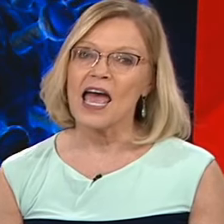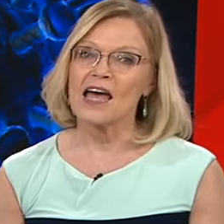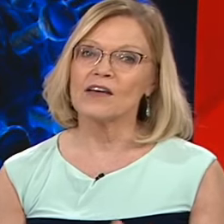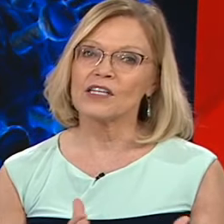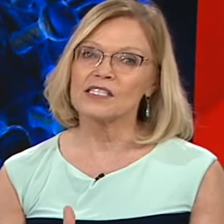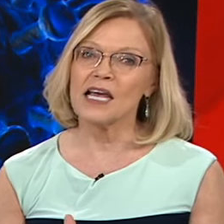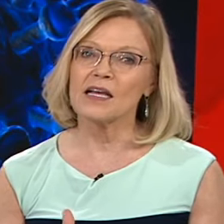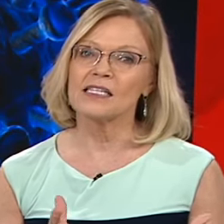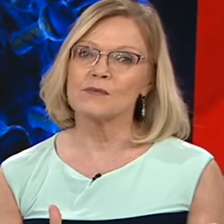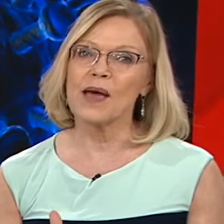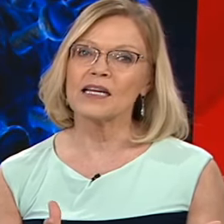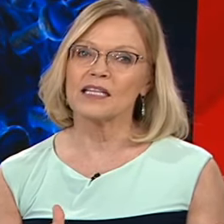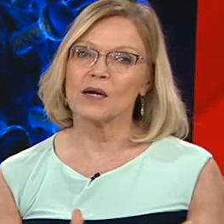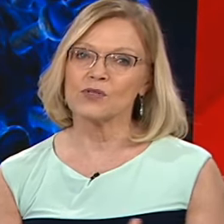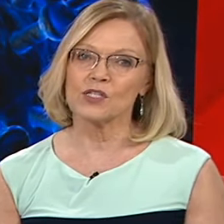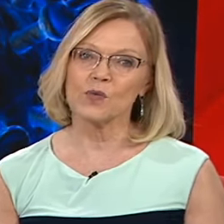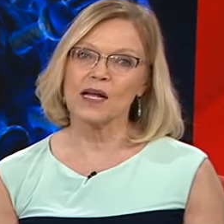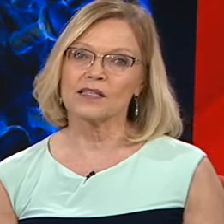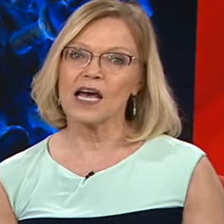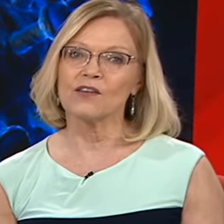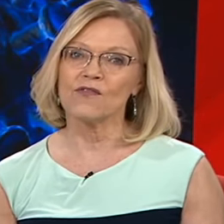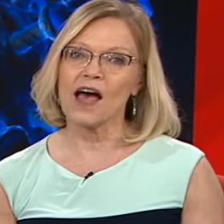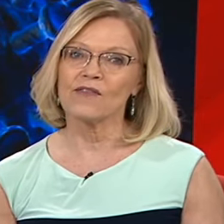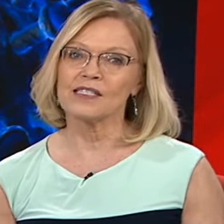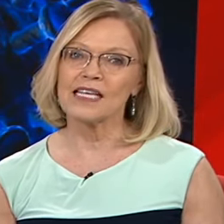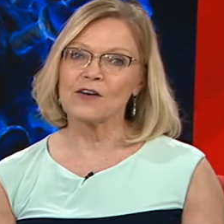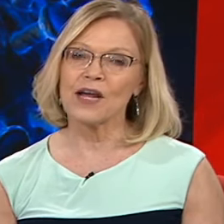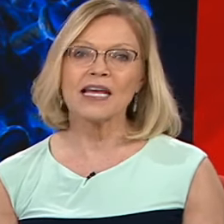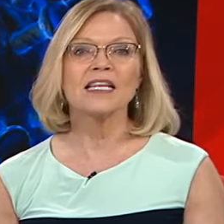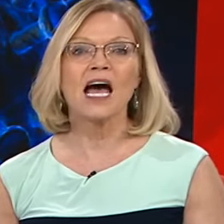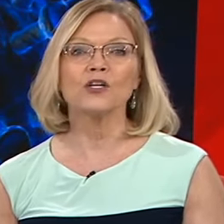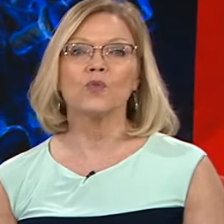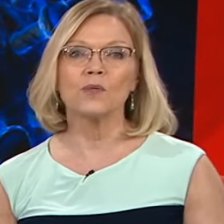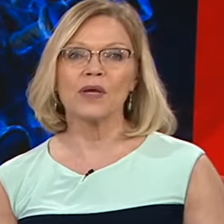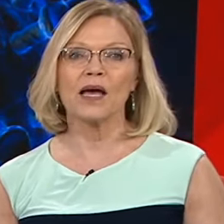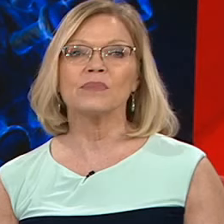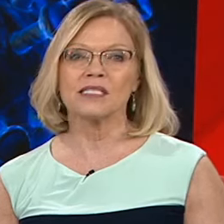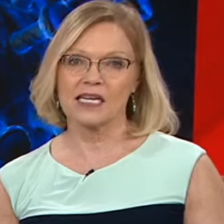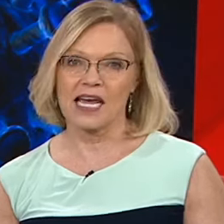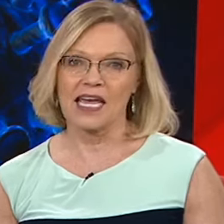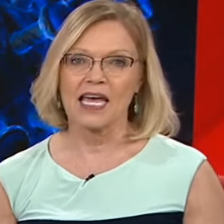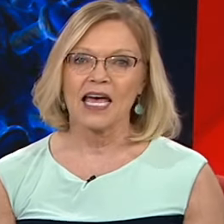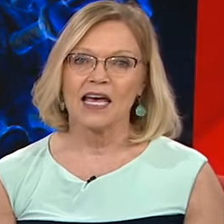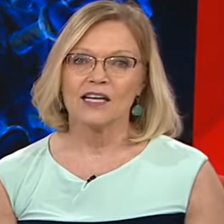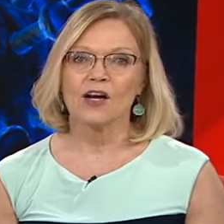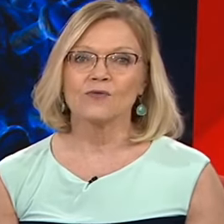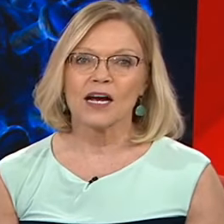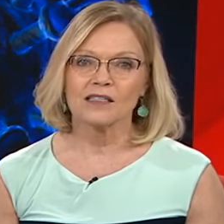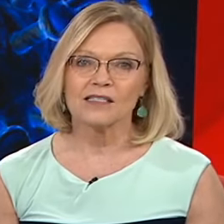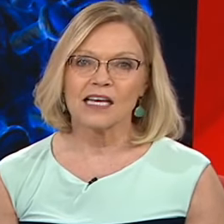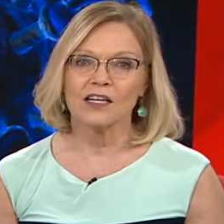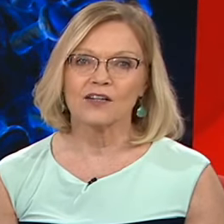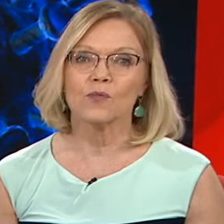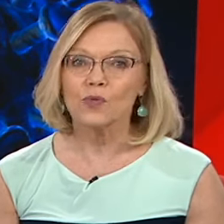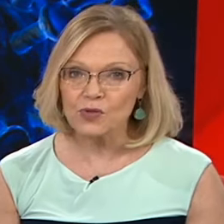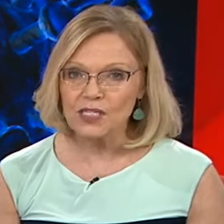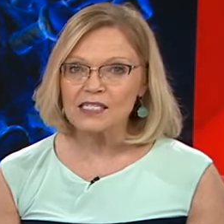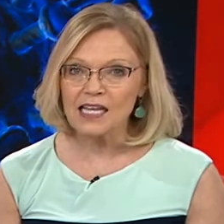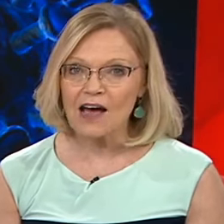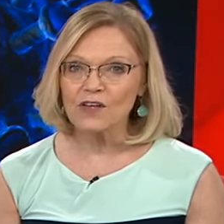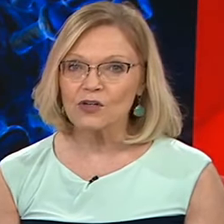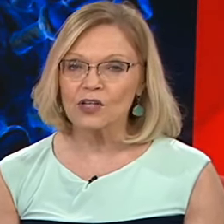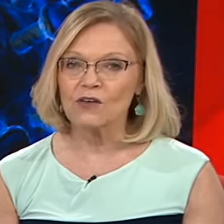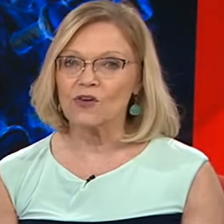hotline, and they've expanded the numbers as well, 9 to 5 on Saturday, 9 to 1 p.m. Sunday. Dr. Acton said they're